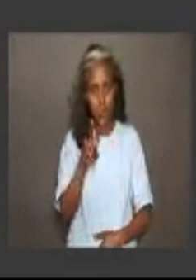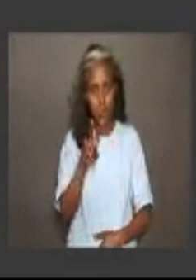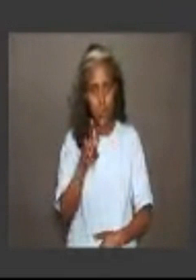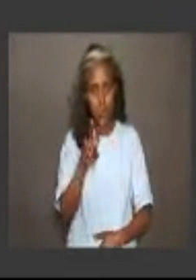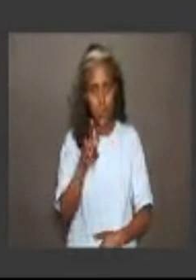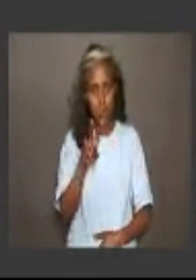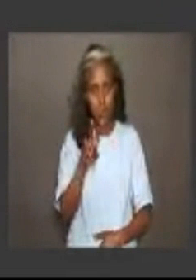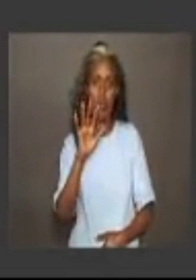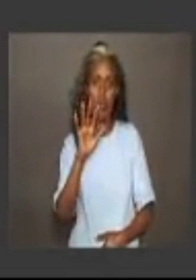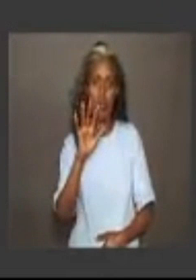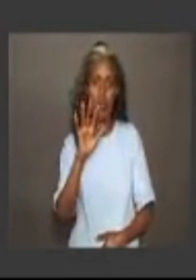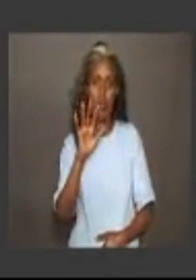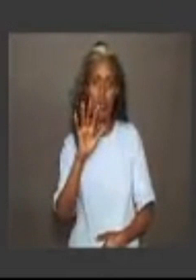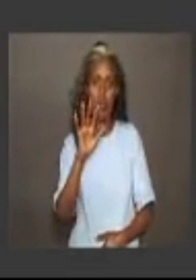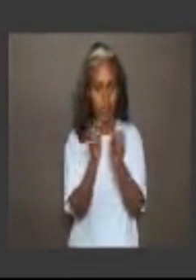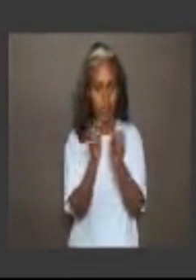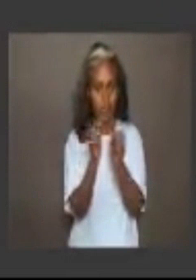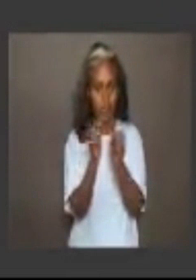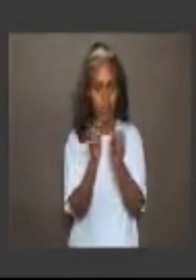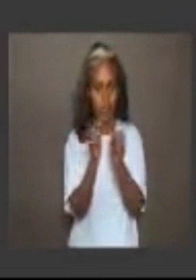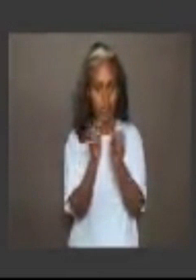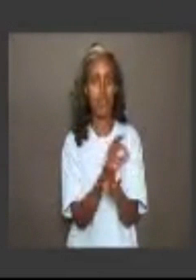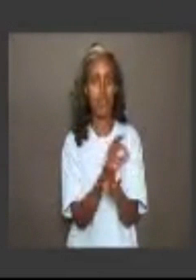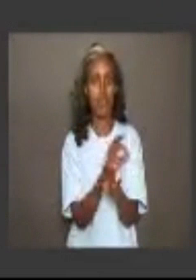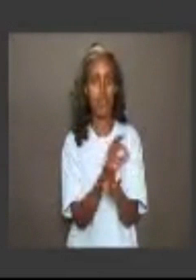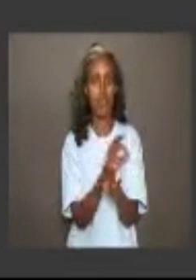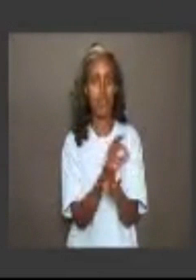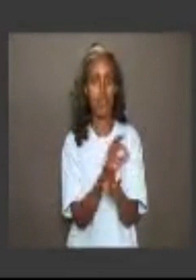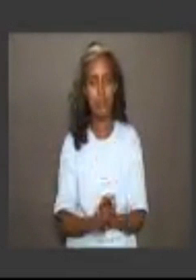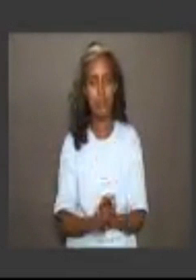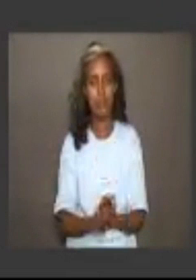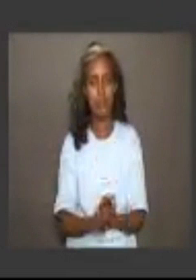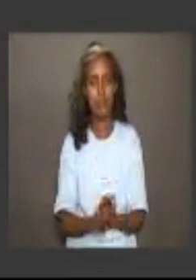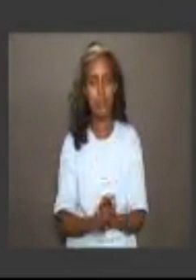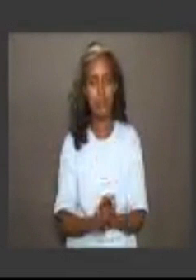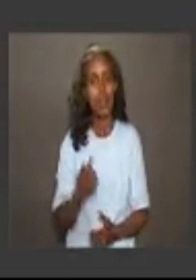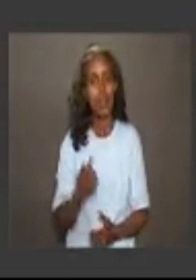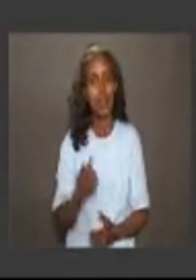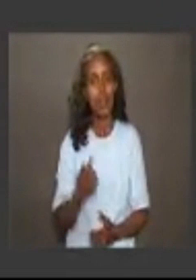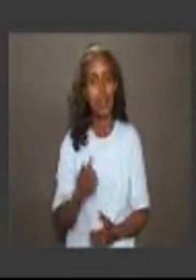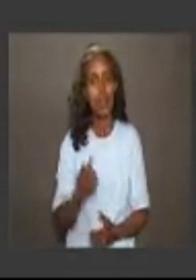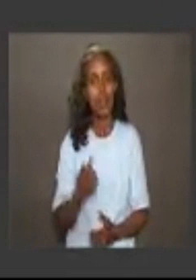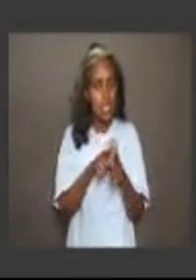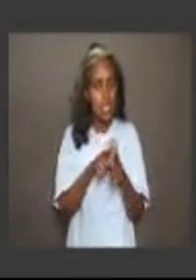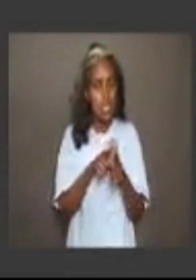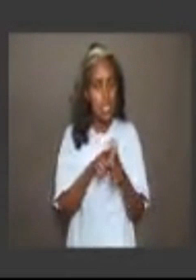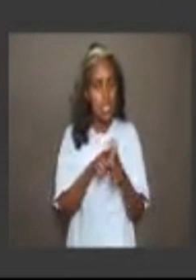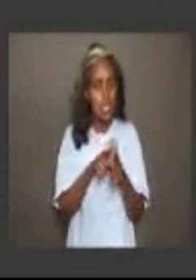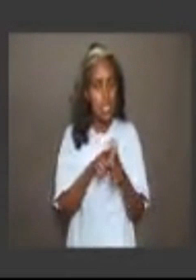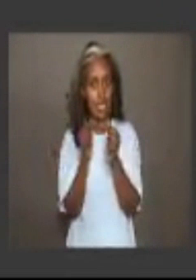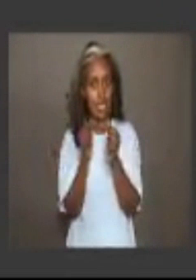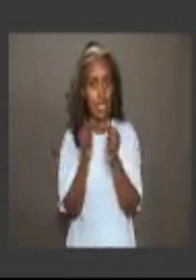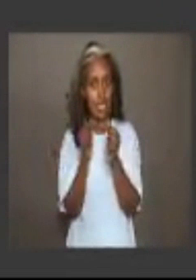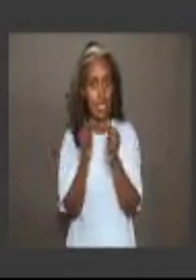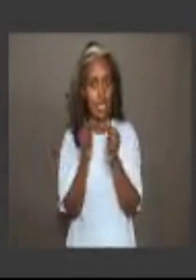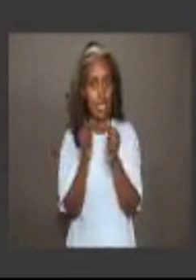are common factors. We take the lowest common exponential